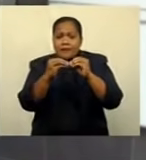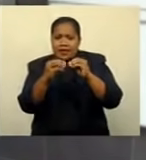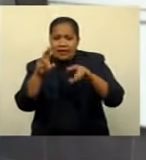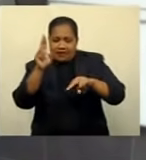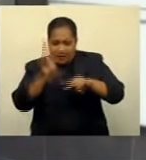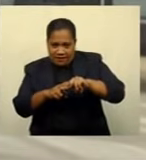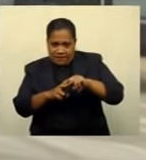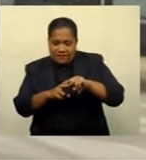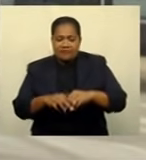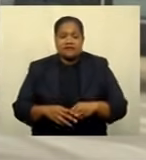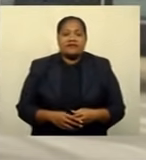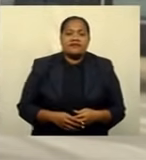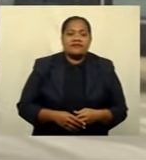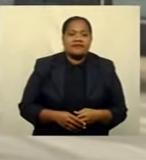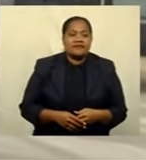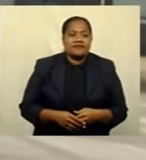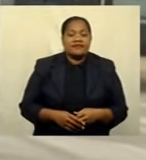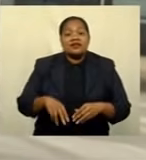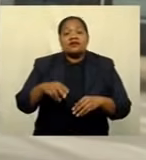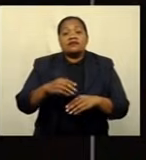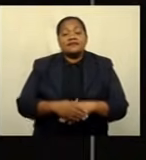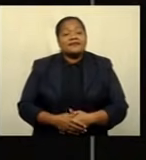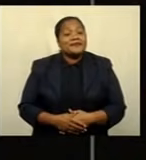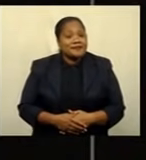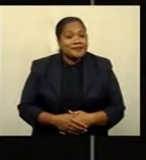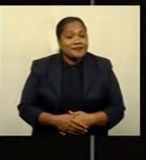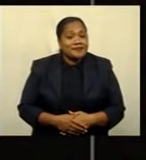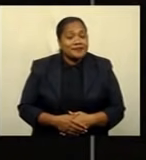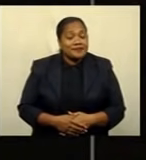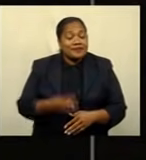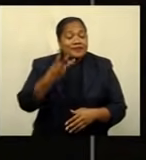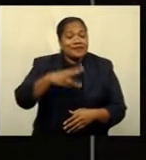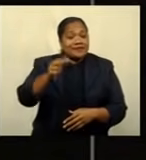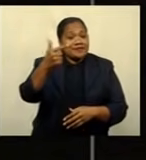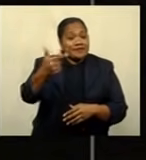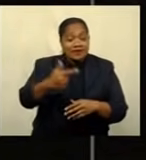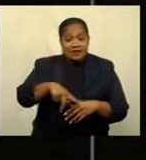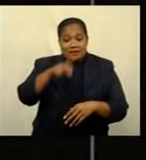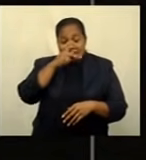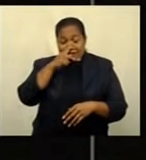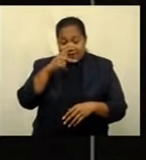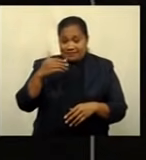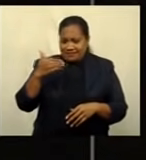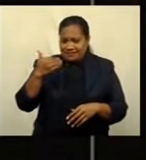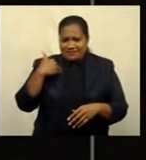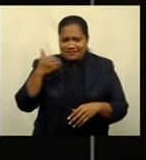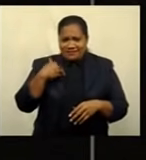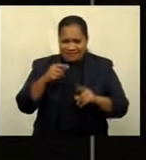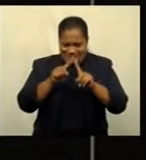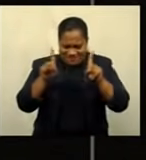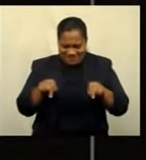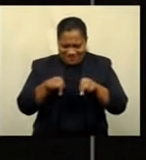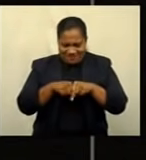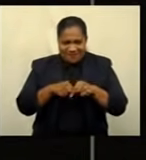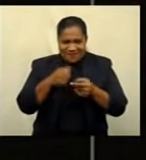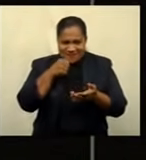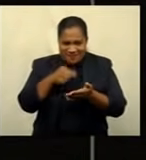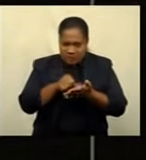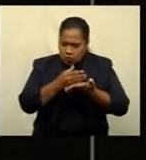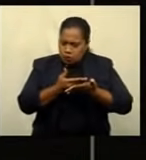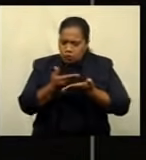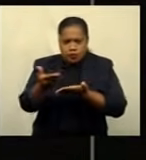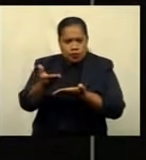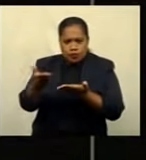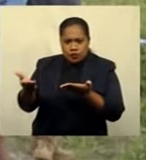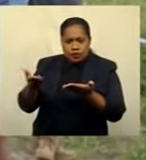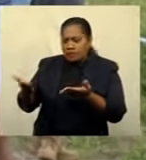guarantee. Kritika Kumar, FBC News. 37 public health infringement notices were issued over the last